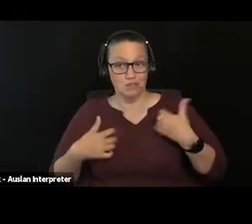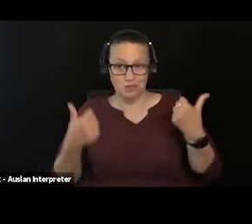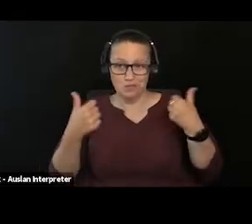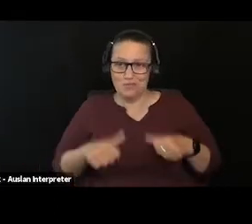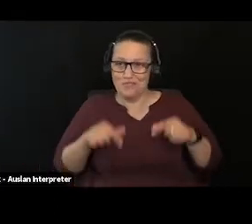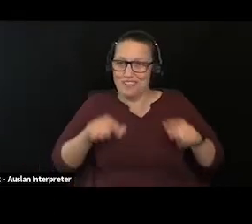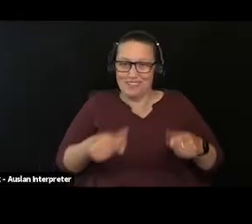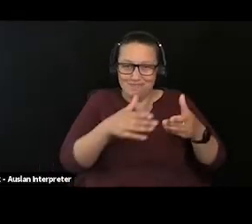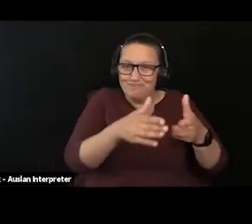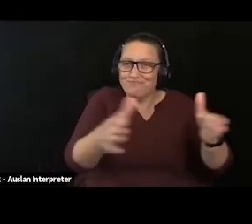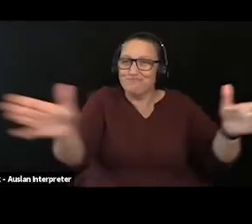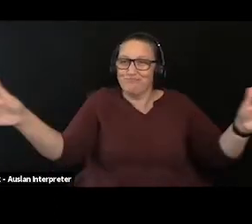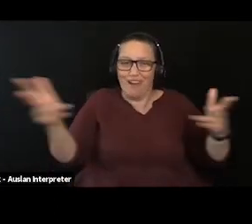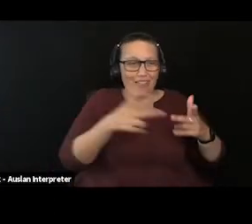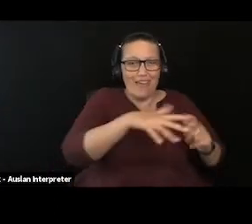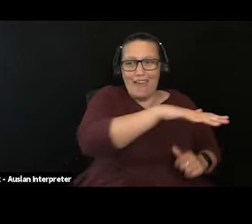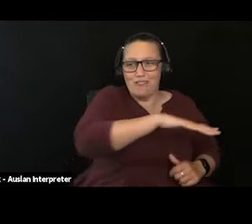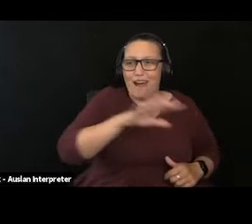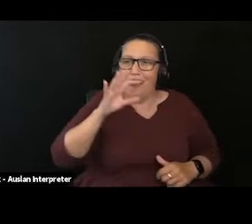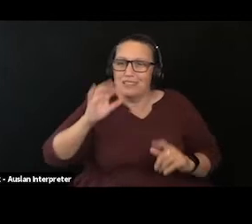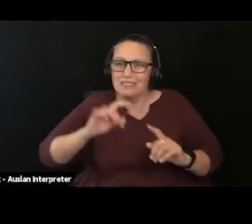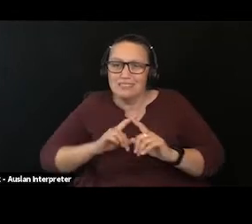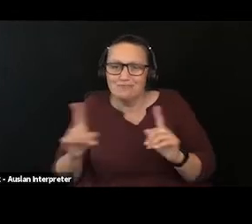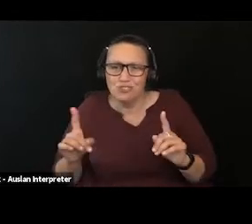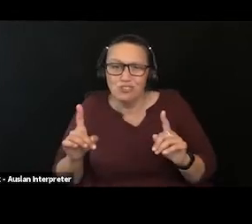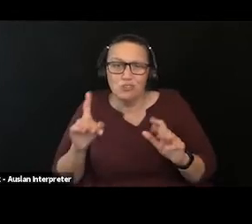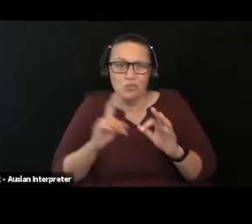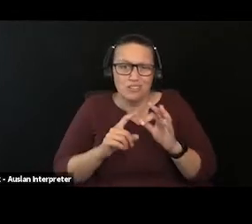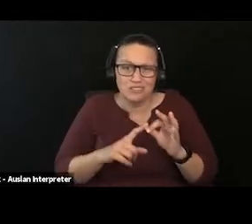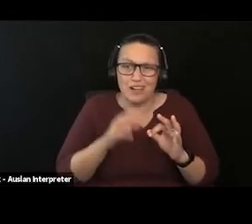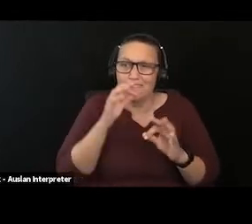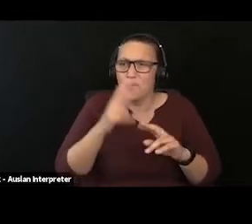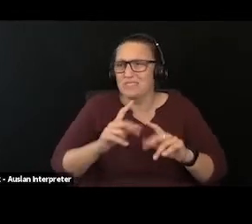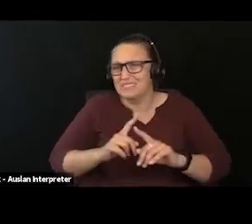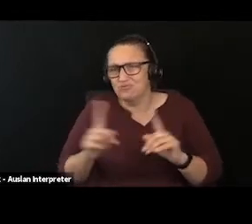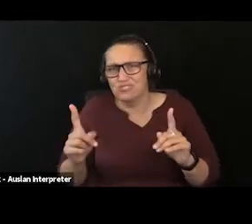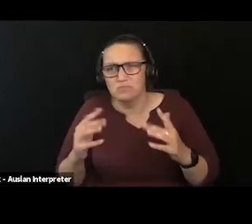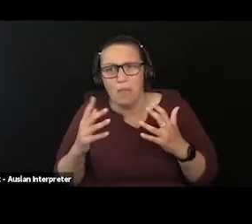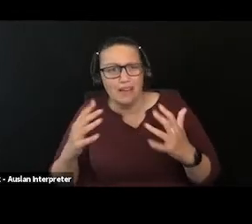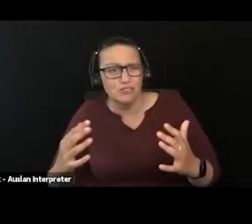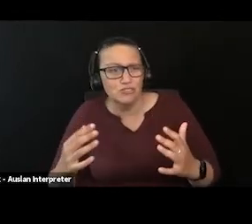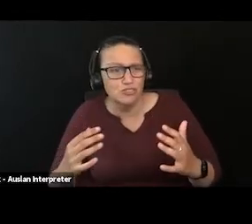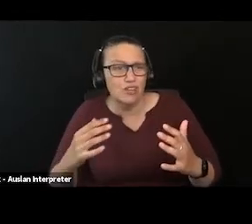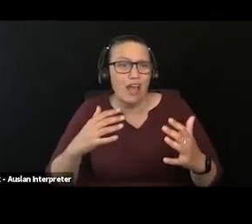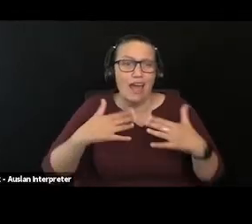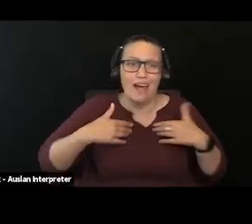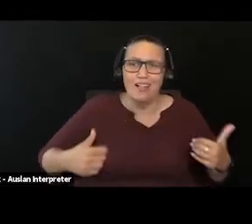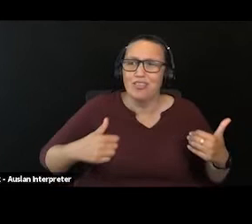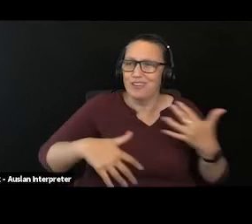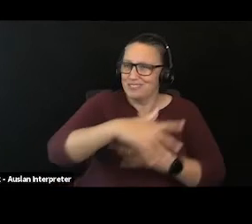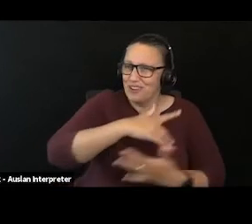to ask other important questions for different populations, different interventions, and other health, social, and economic